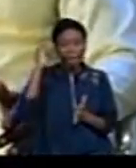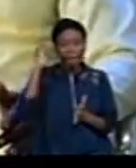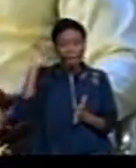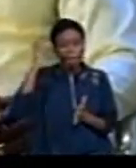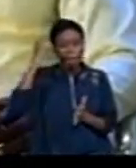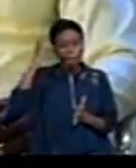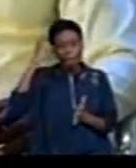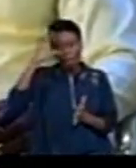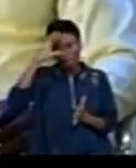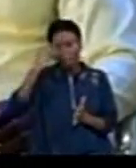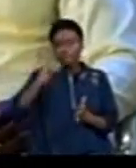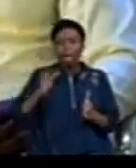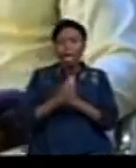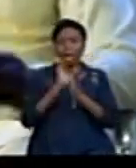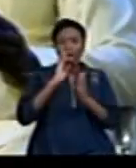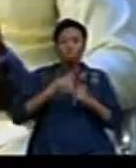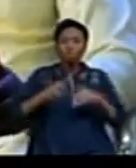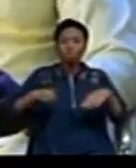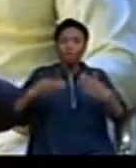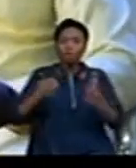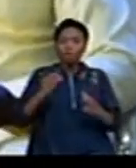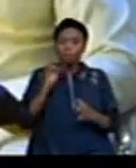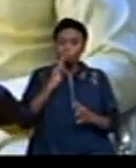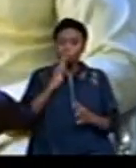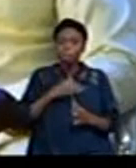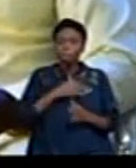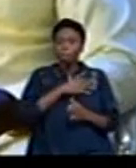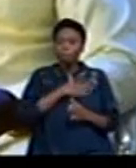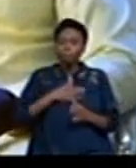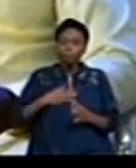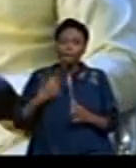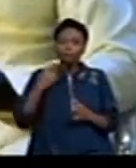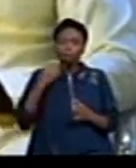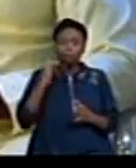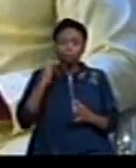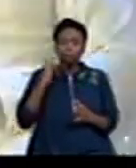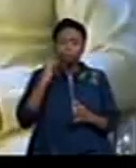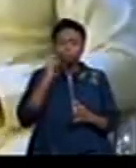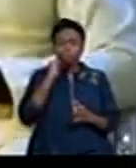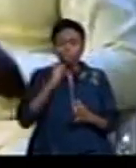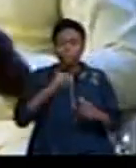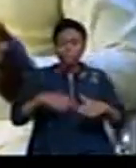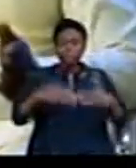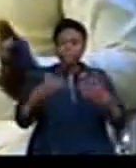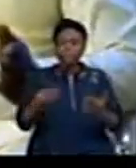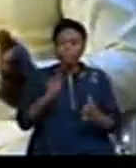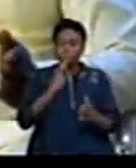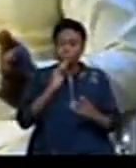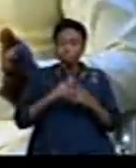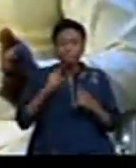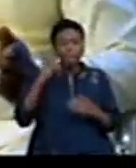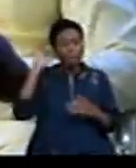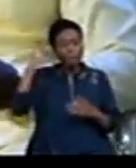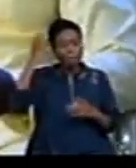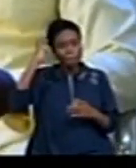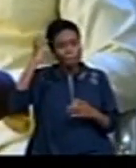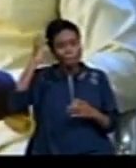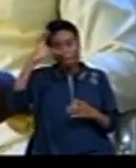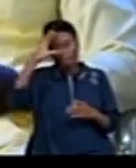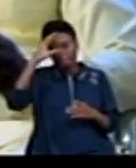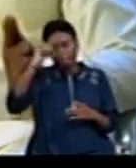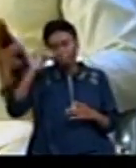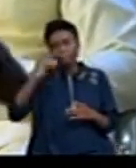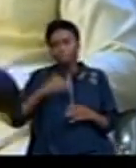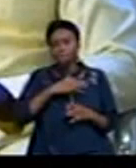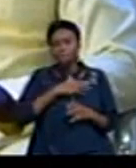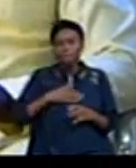food. And they buy food and give to the madman. And she told me, can she go and bring the madman to the crusade? I said, why